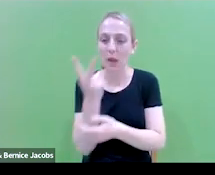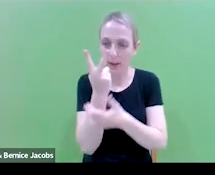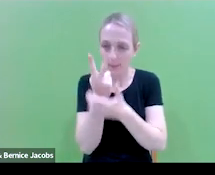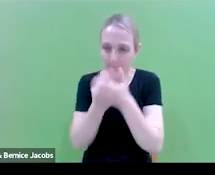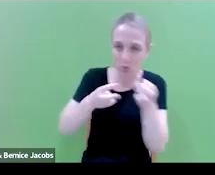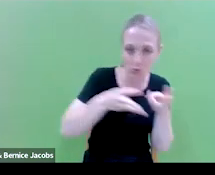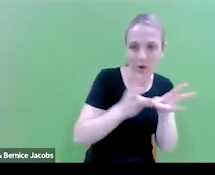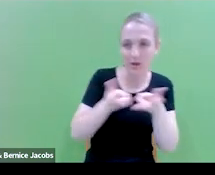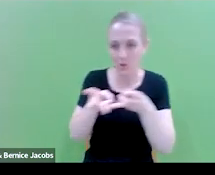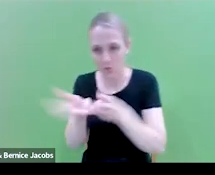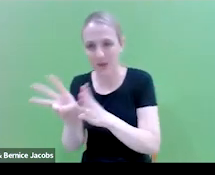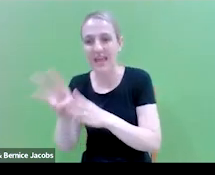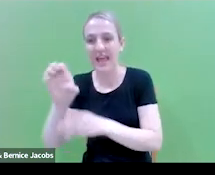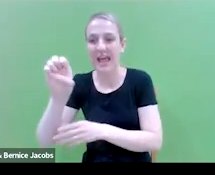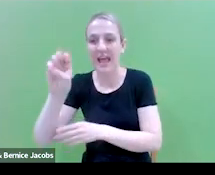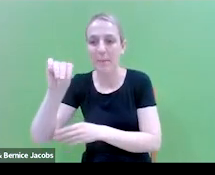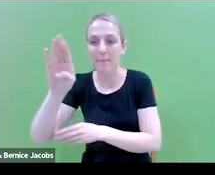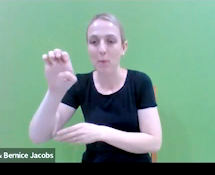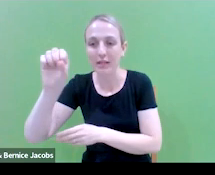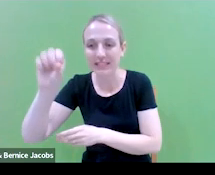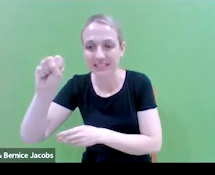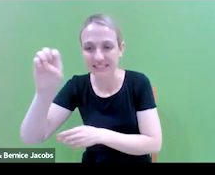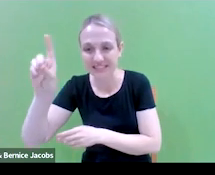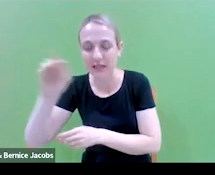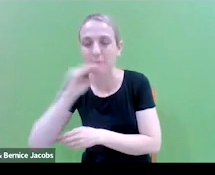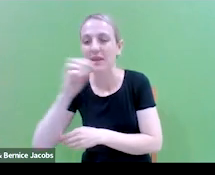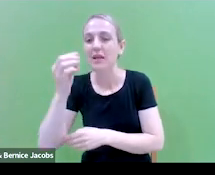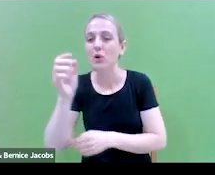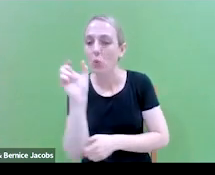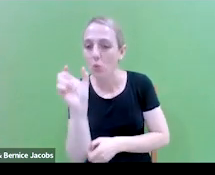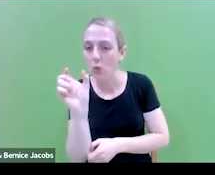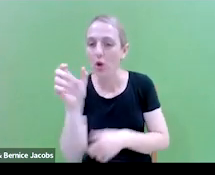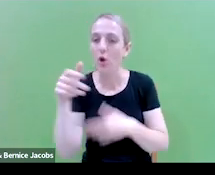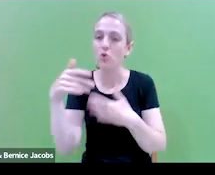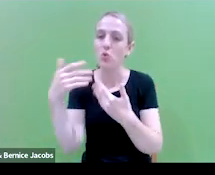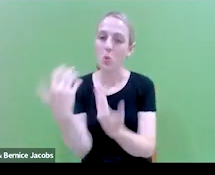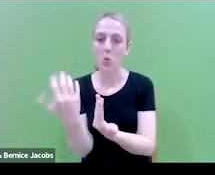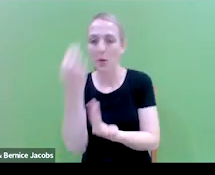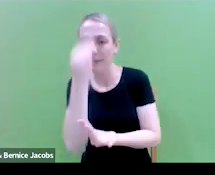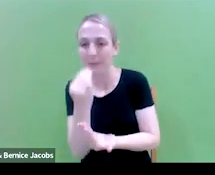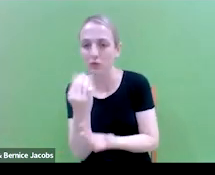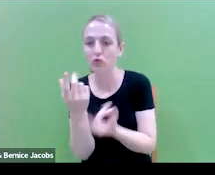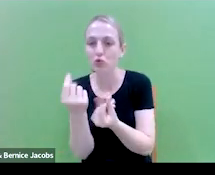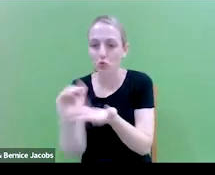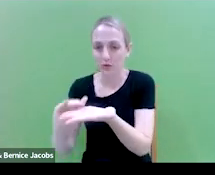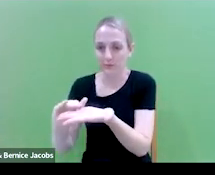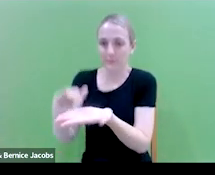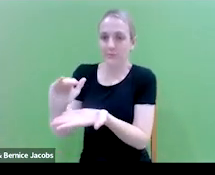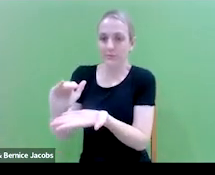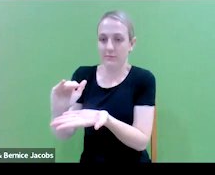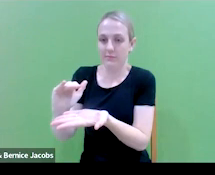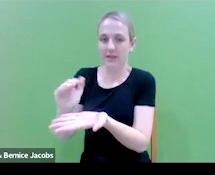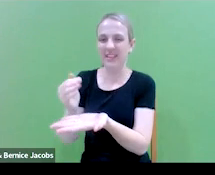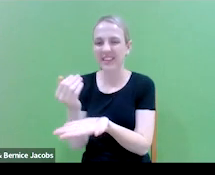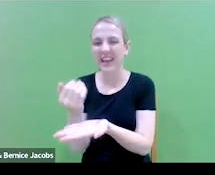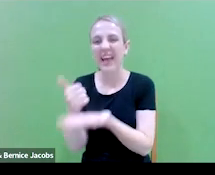have the embossed, so it's letters and words or pictures that are raised from the base. So the embossed reading would